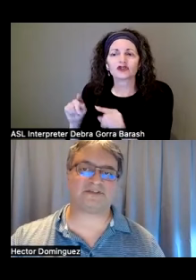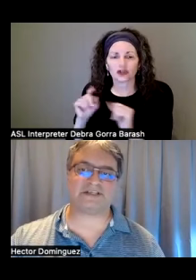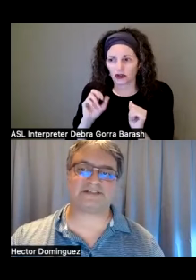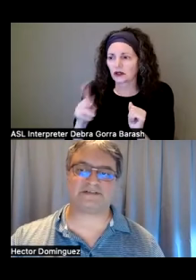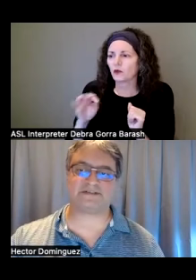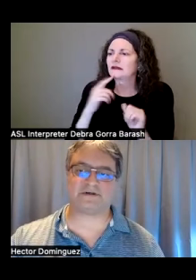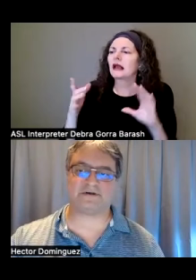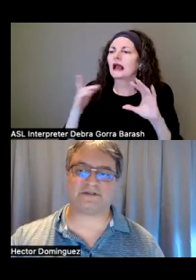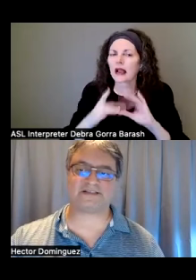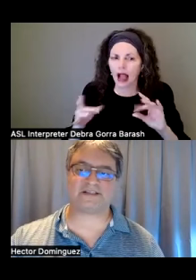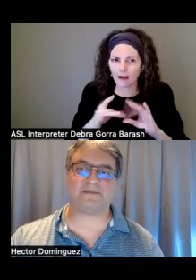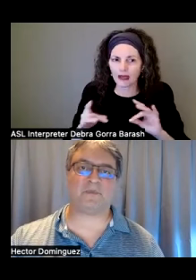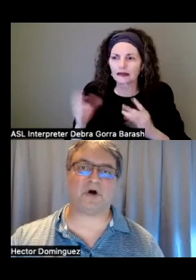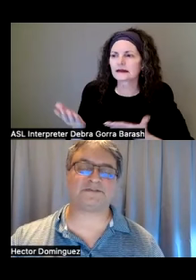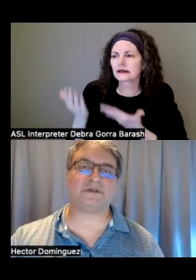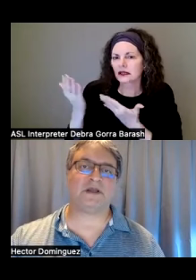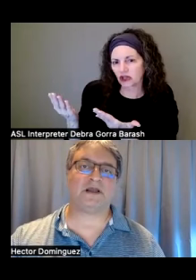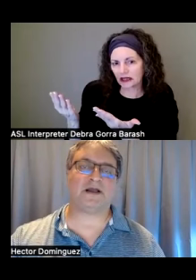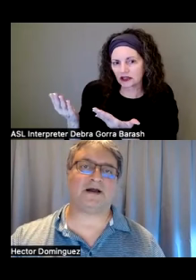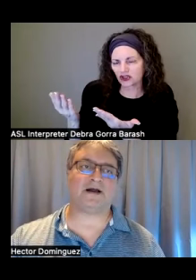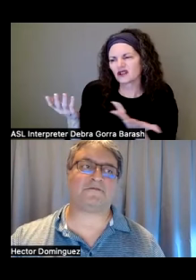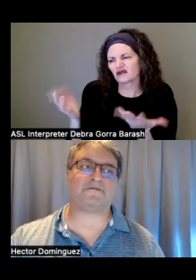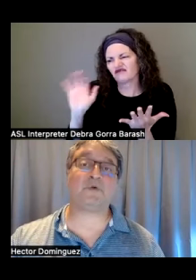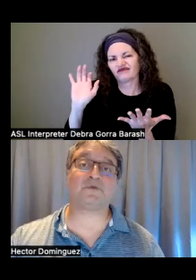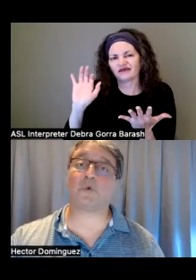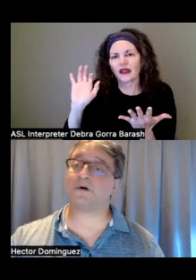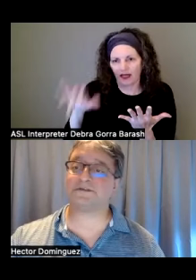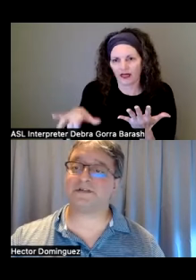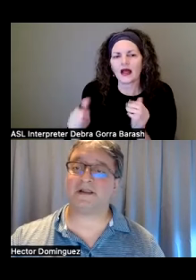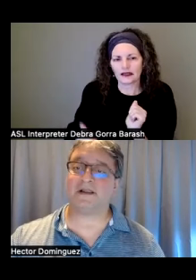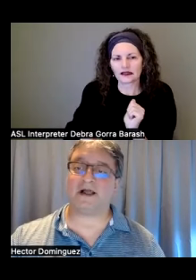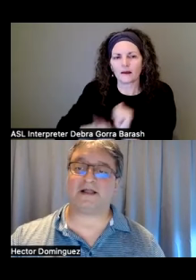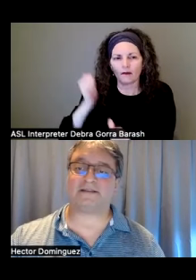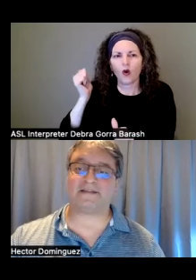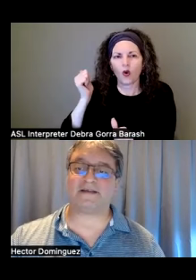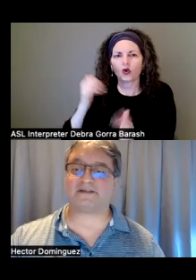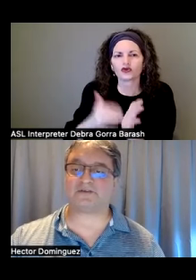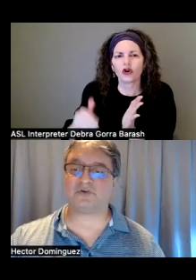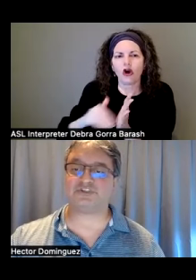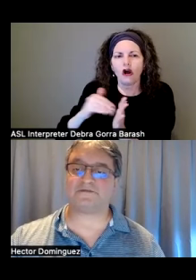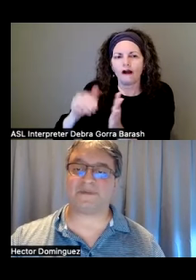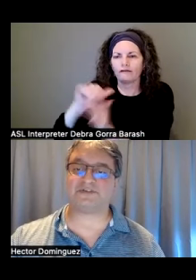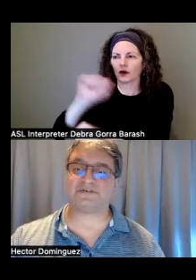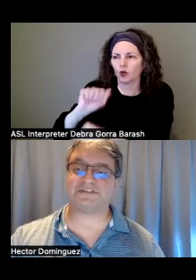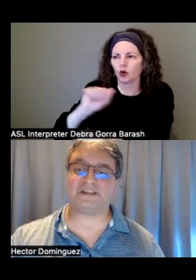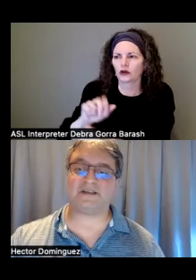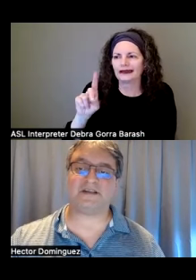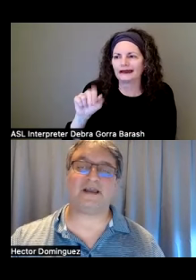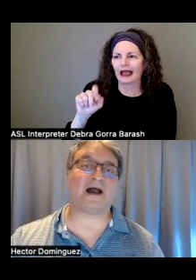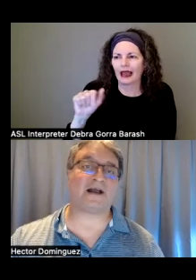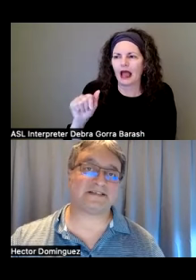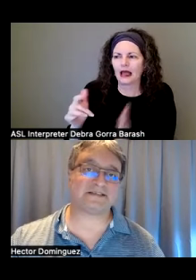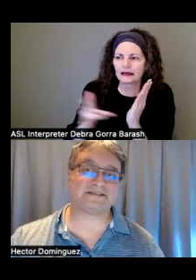comments and suggestions. So that's the most frequent words. Data, technology, information,